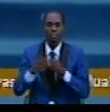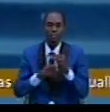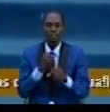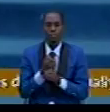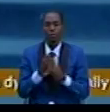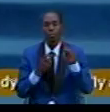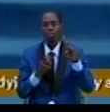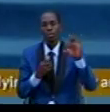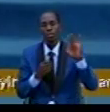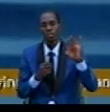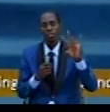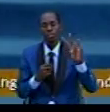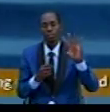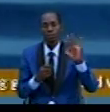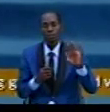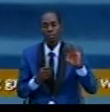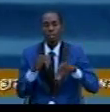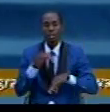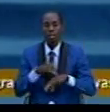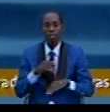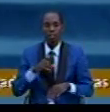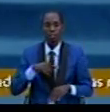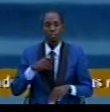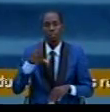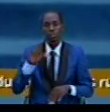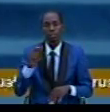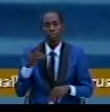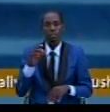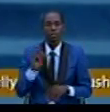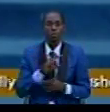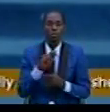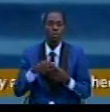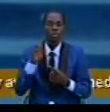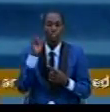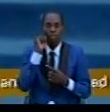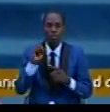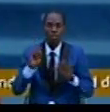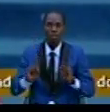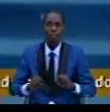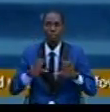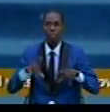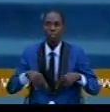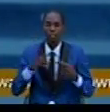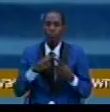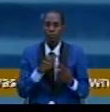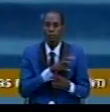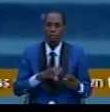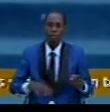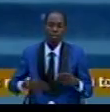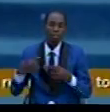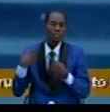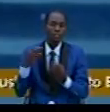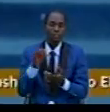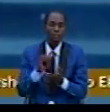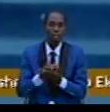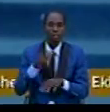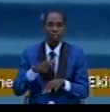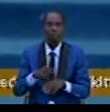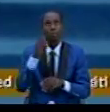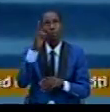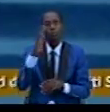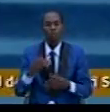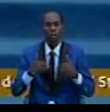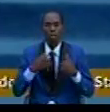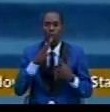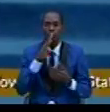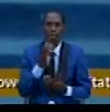1979 at Lagos, where I gave my life to the Lord Jesus Christ. Since that time, God has been helping me and